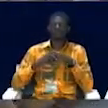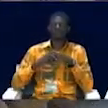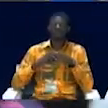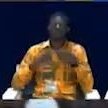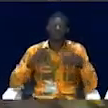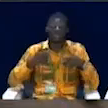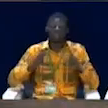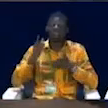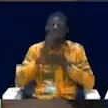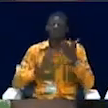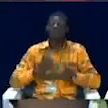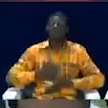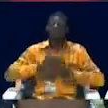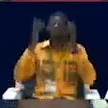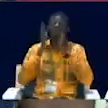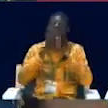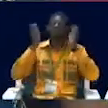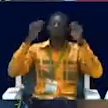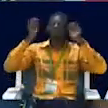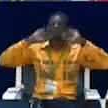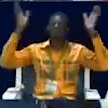Let somebody shout hallelujah.